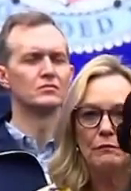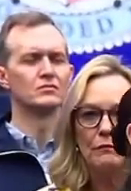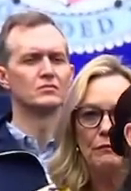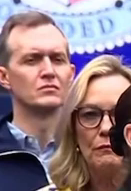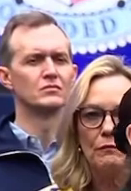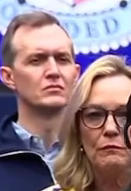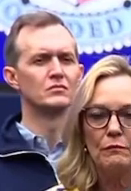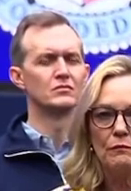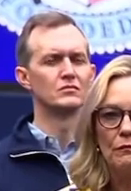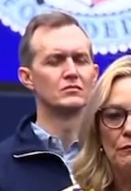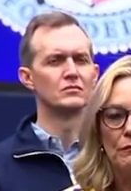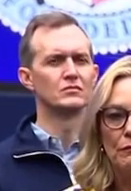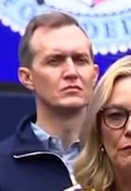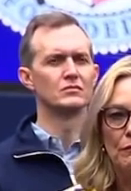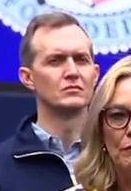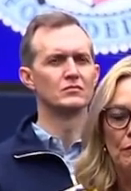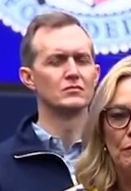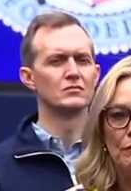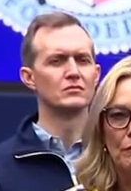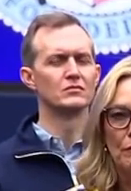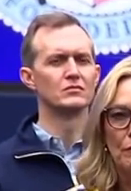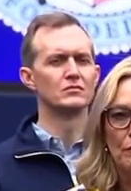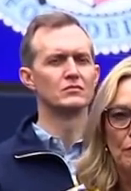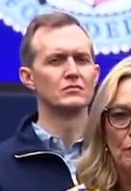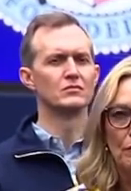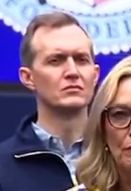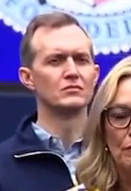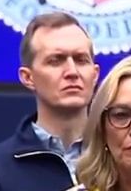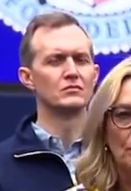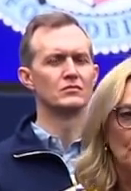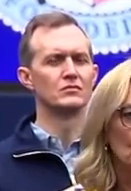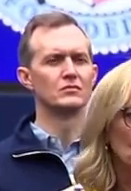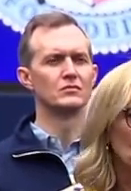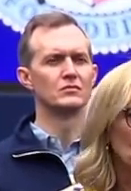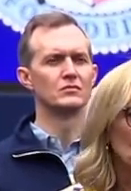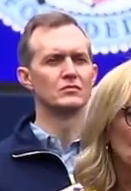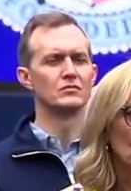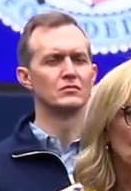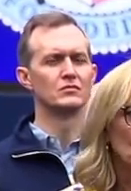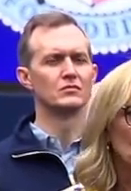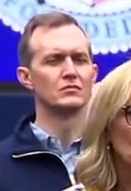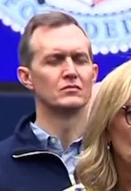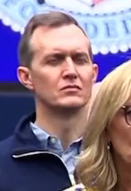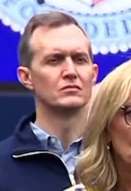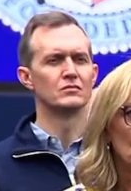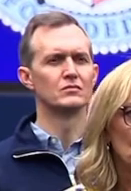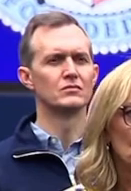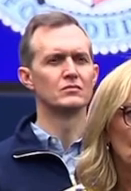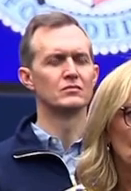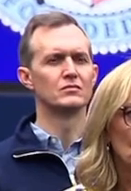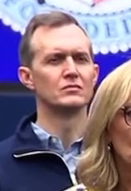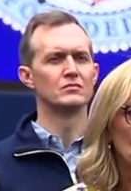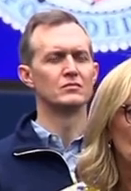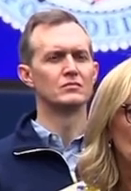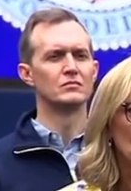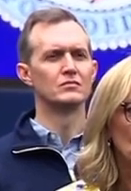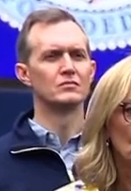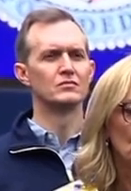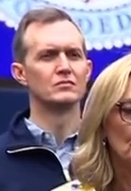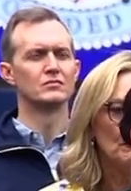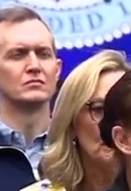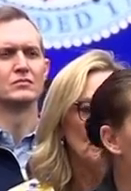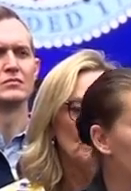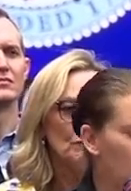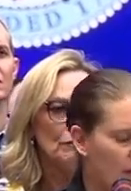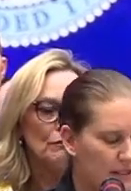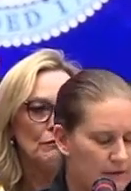the difference during a hurricane is that you also have water. Anyway, we're going to got audio. We're going to go back and take a listen to this press conference. And Kristen is one of